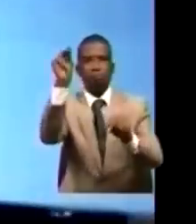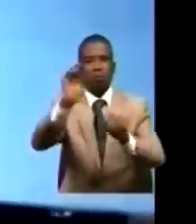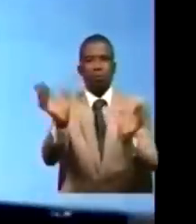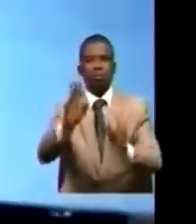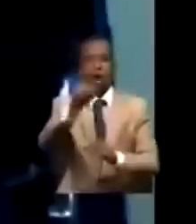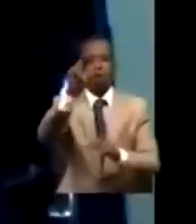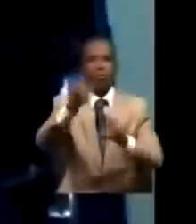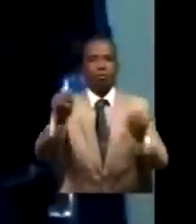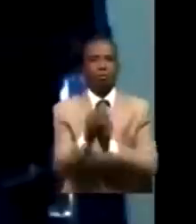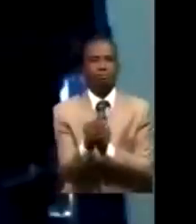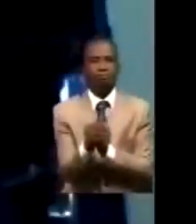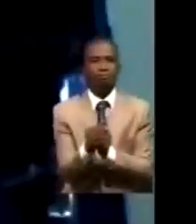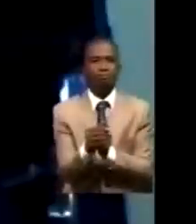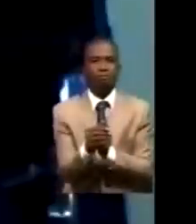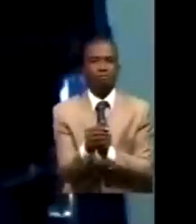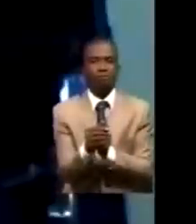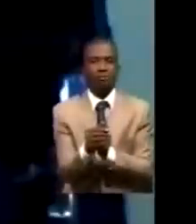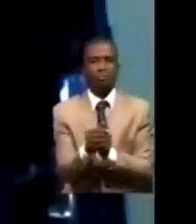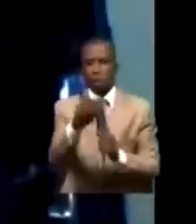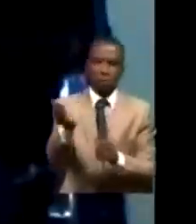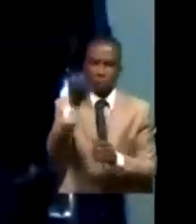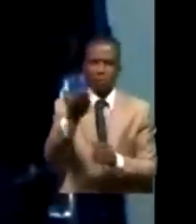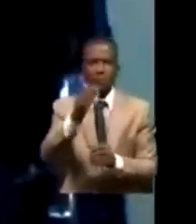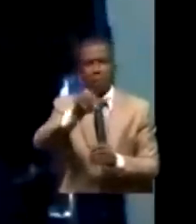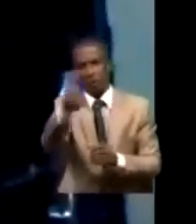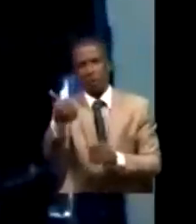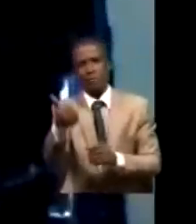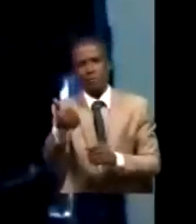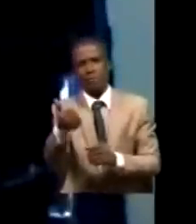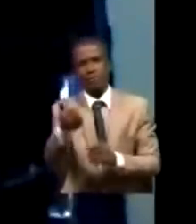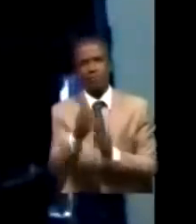to the next. Very well.